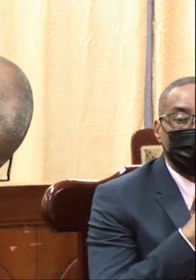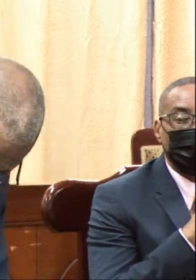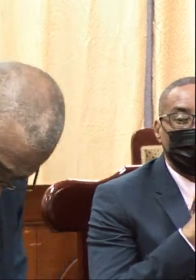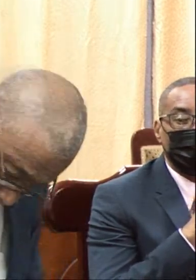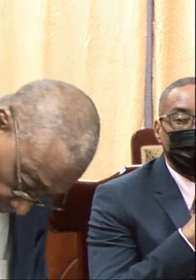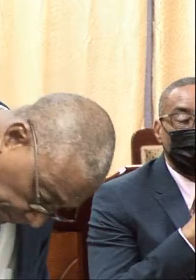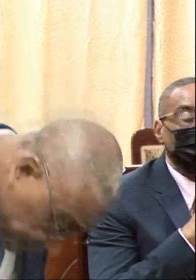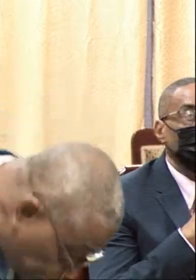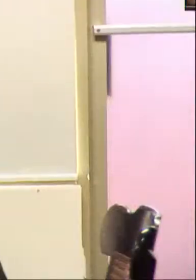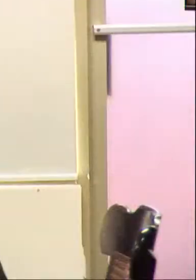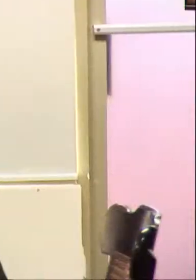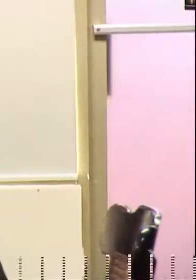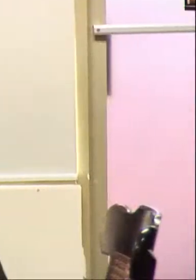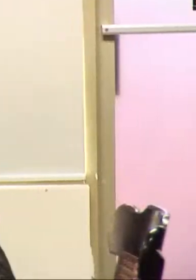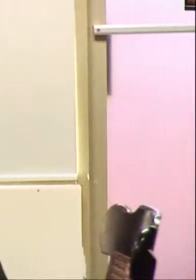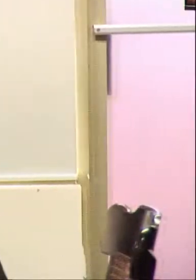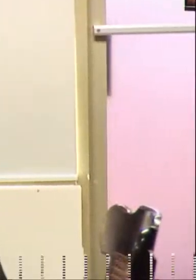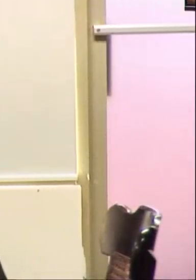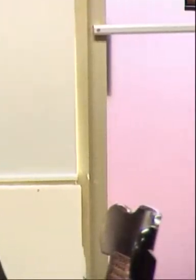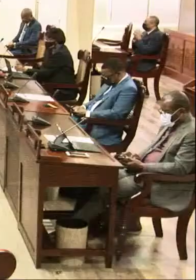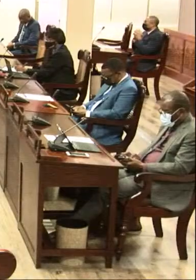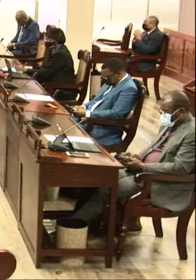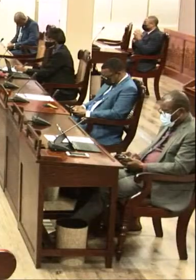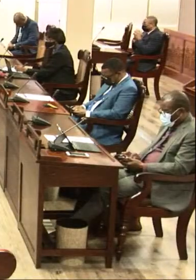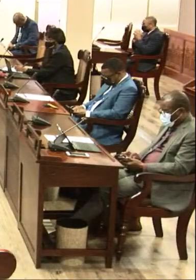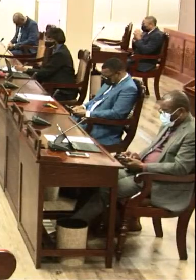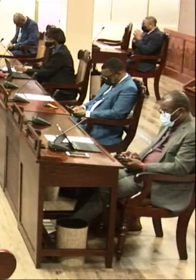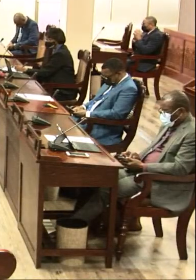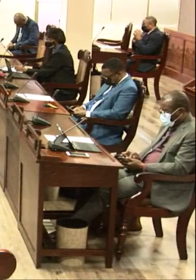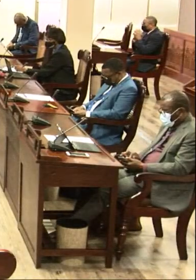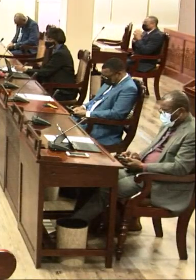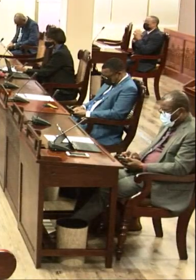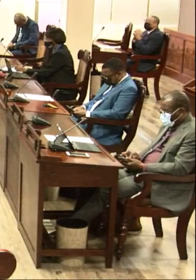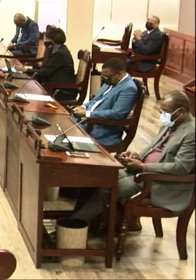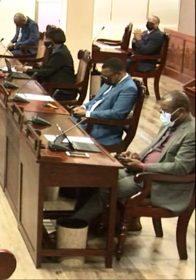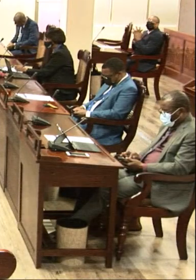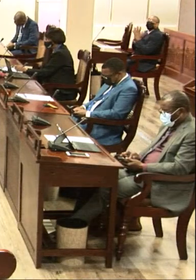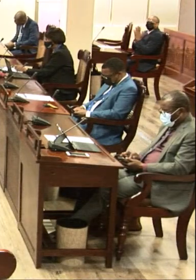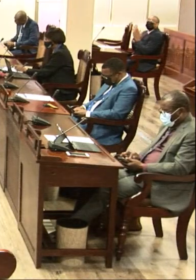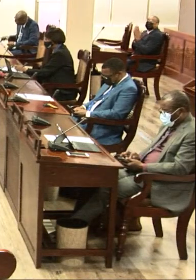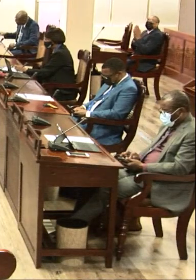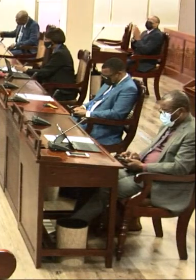I understand. Let us proceed, however, with the Standing Finance Committee.